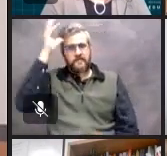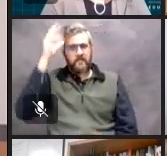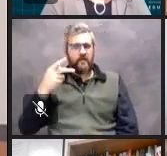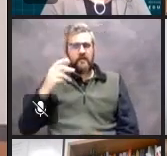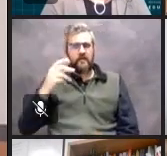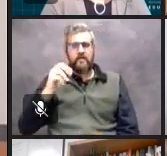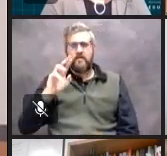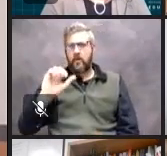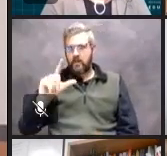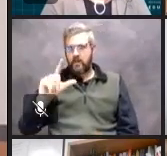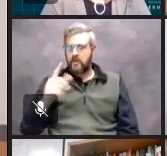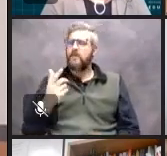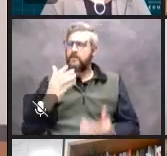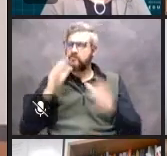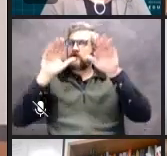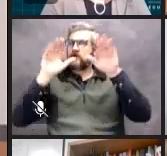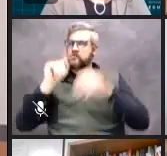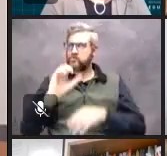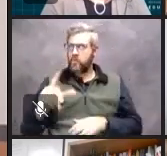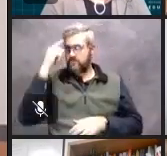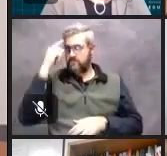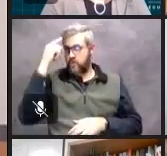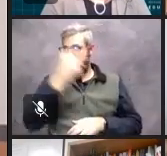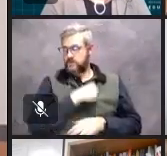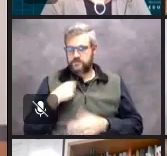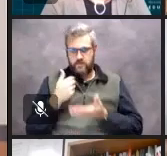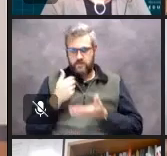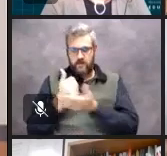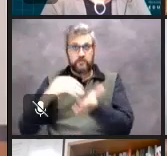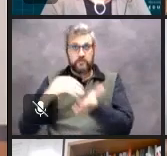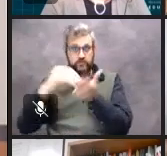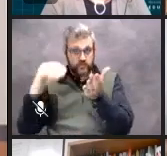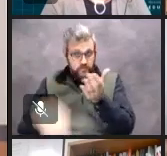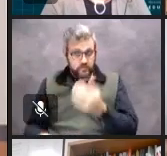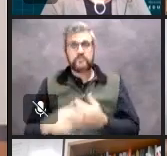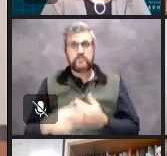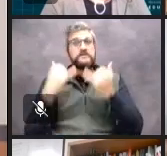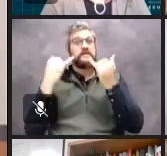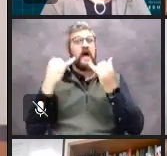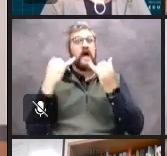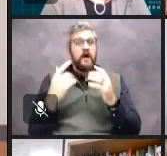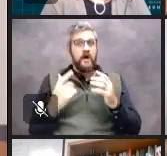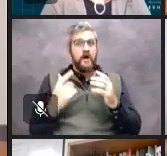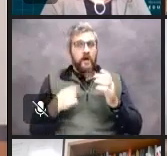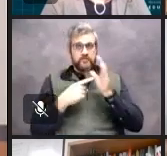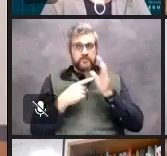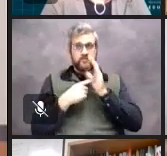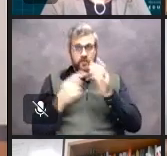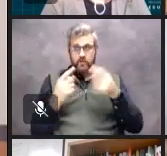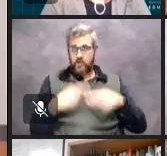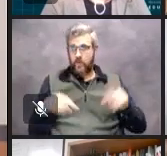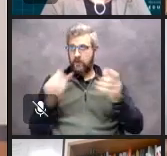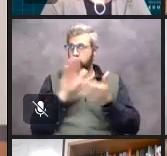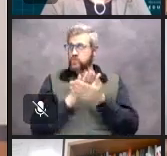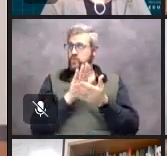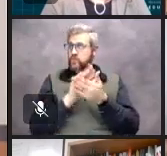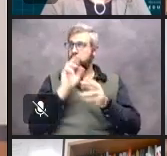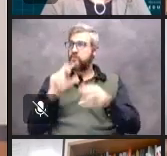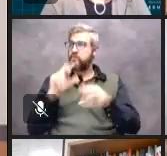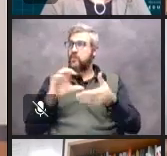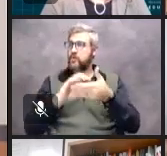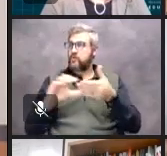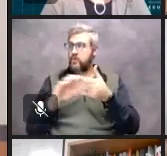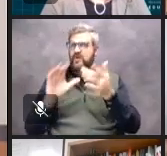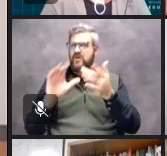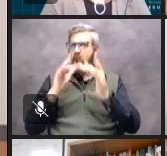great tool available to all of us with students. So I'm going to show you the school report card, the online